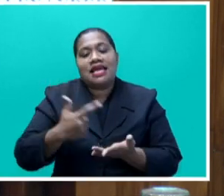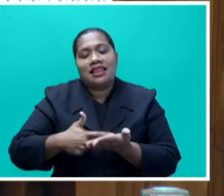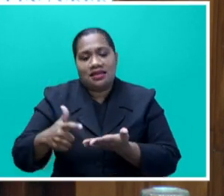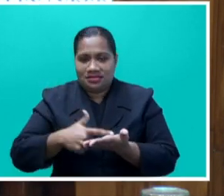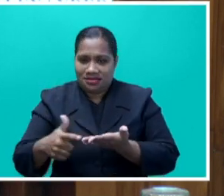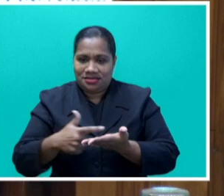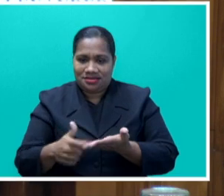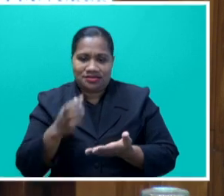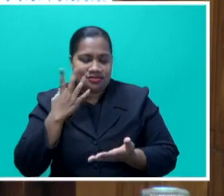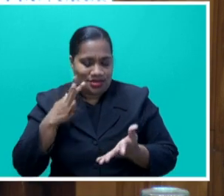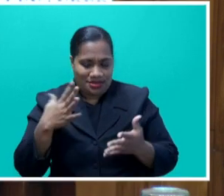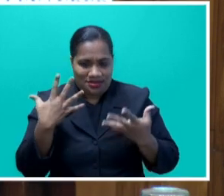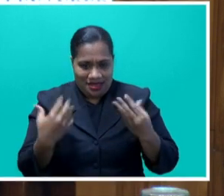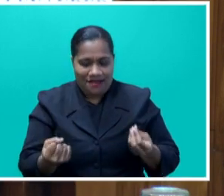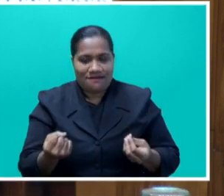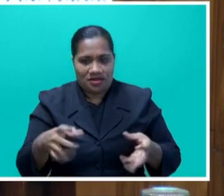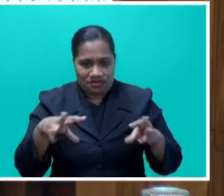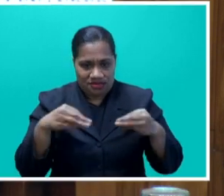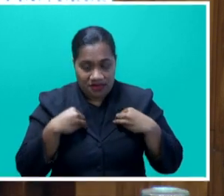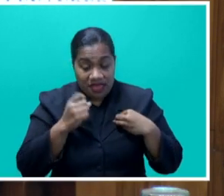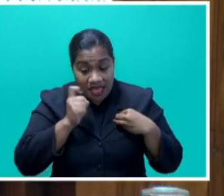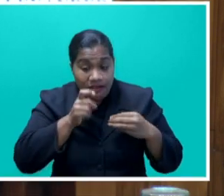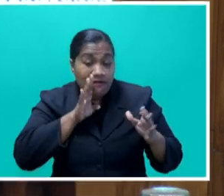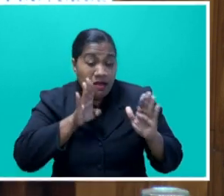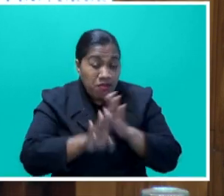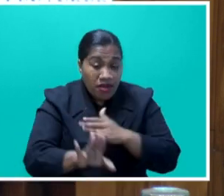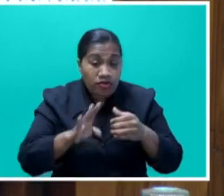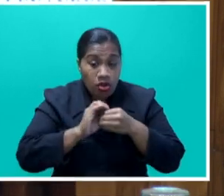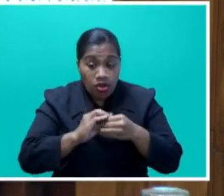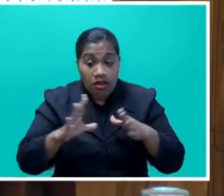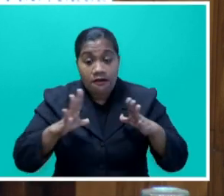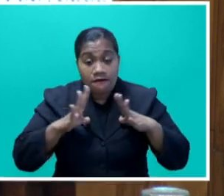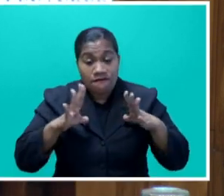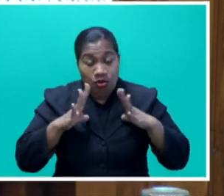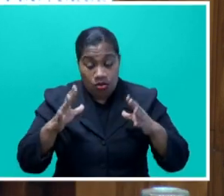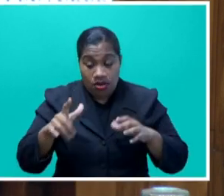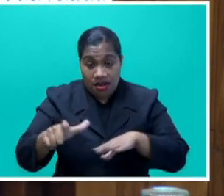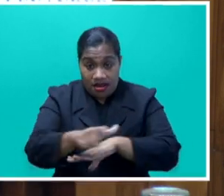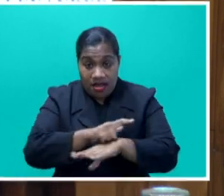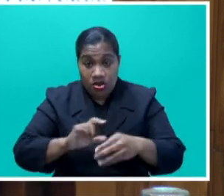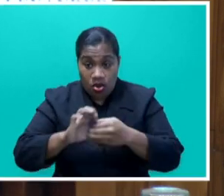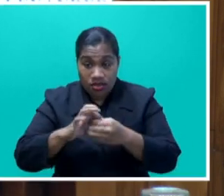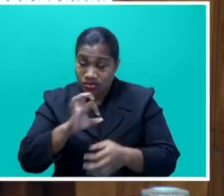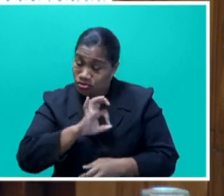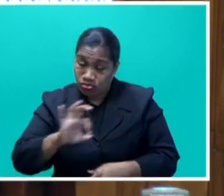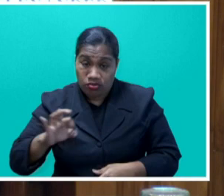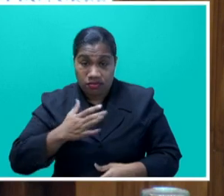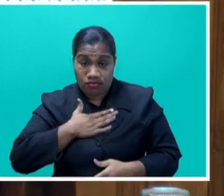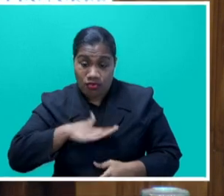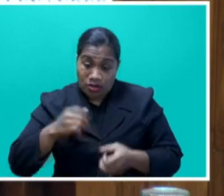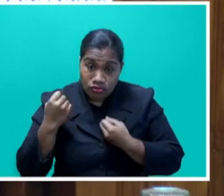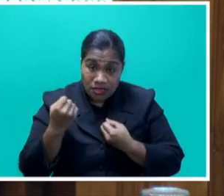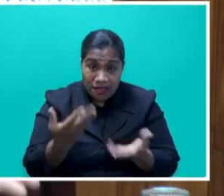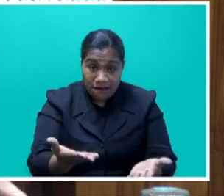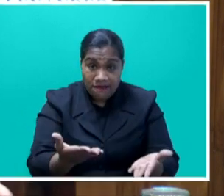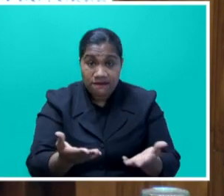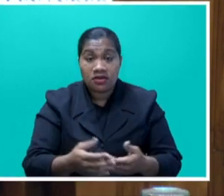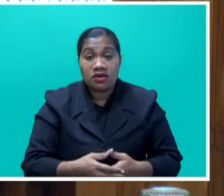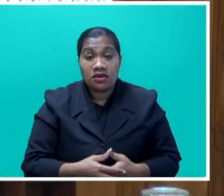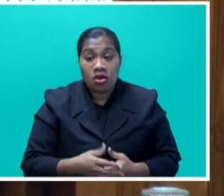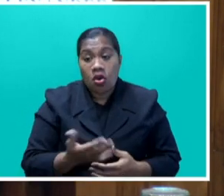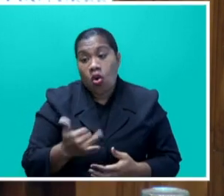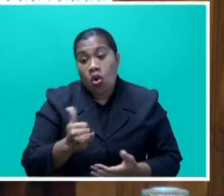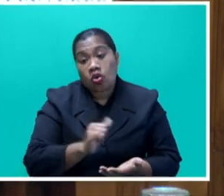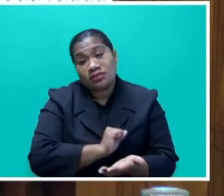If the private owners, freehold land owners, do not wish to give or sell